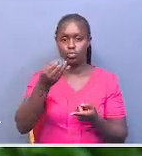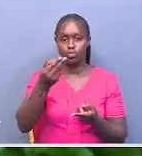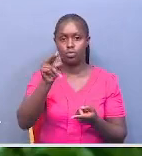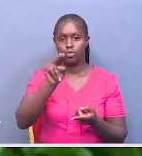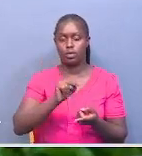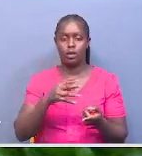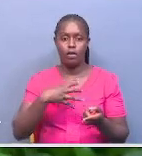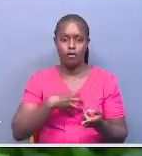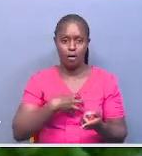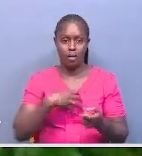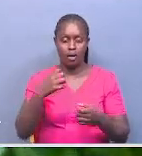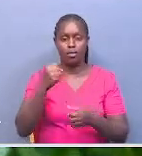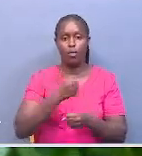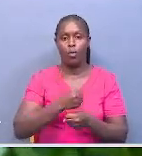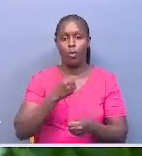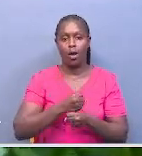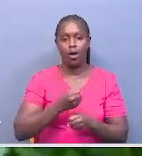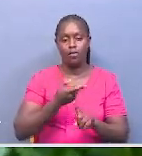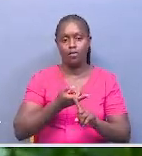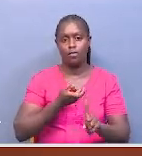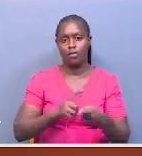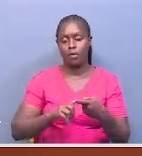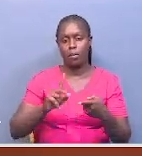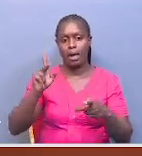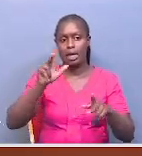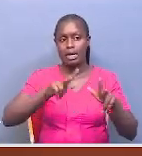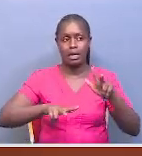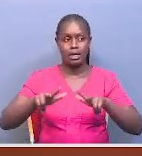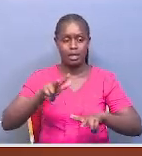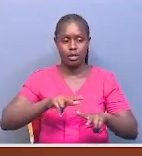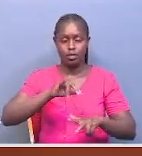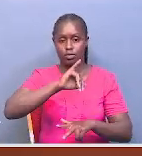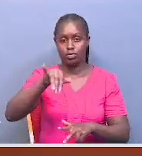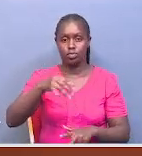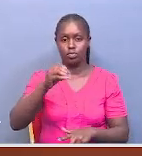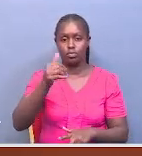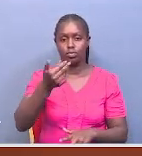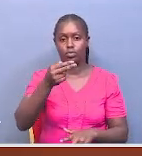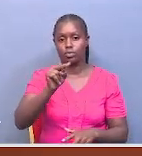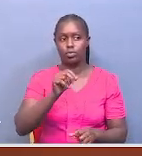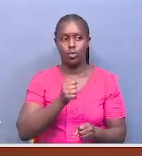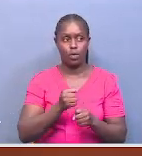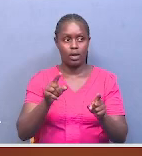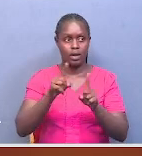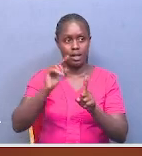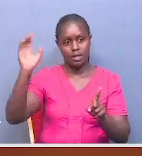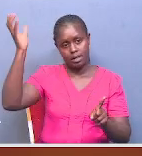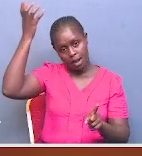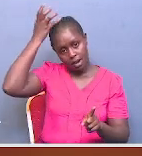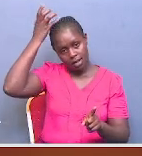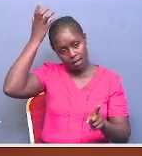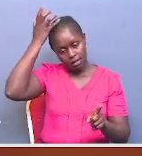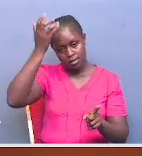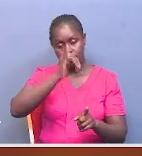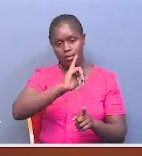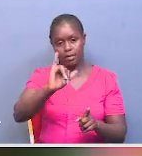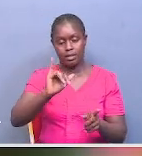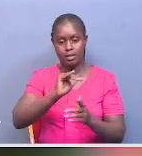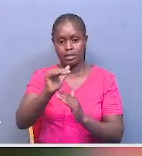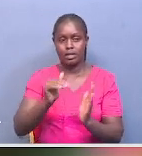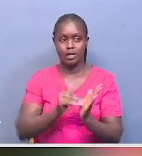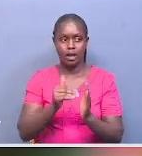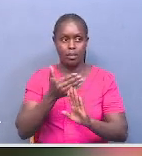former employee of Kirinyaga County government. The late Joanne worked as a nurse at Kiangombe Health Center before